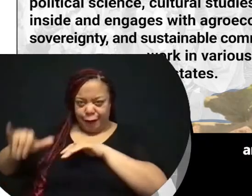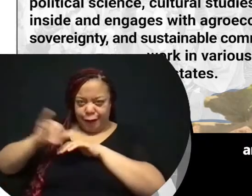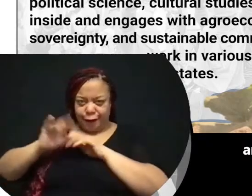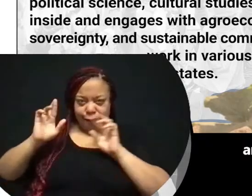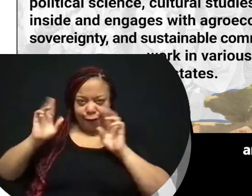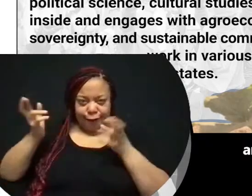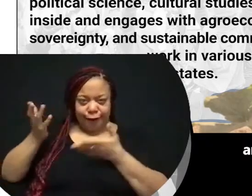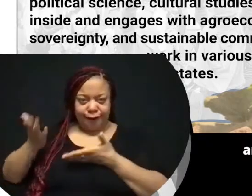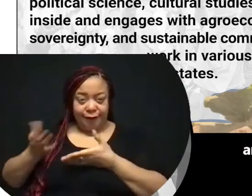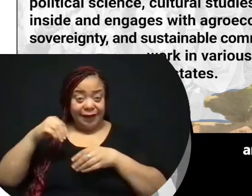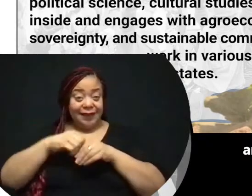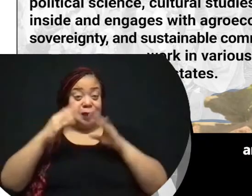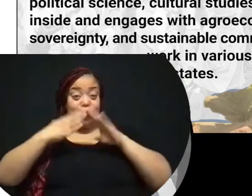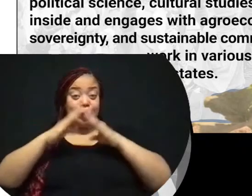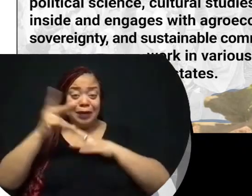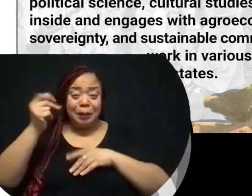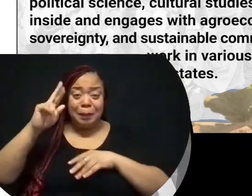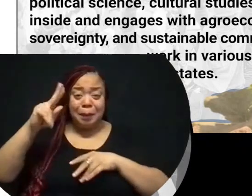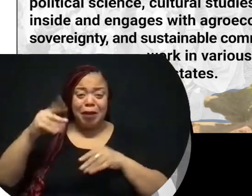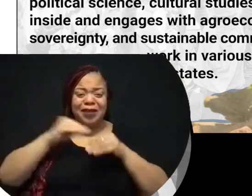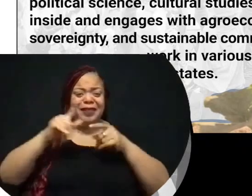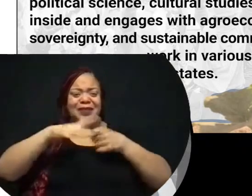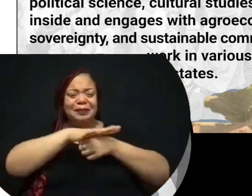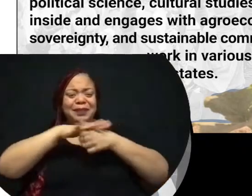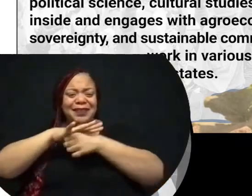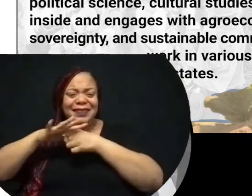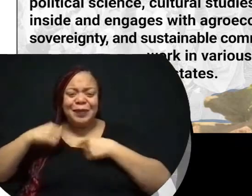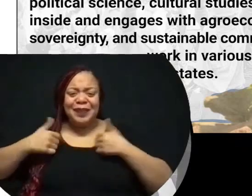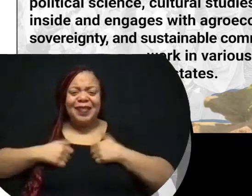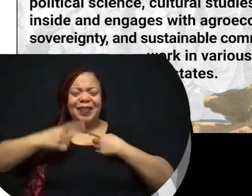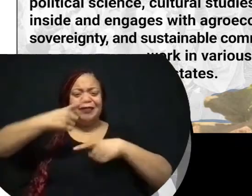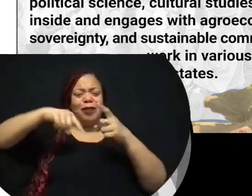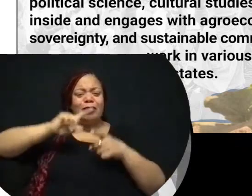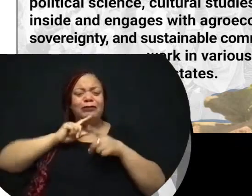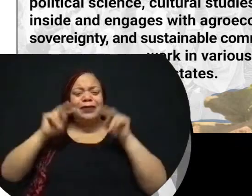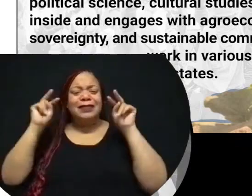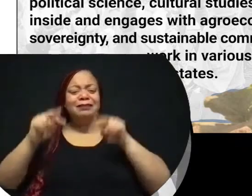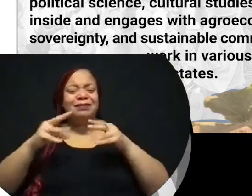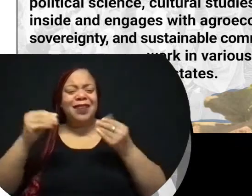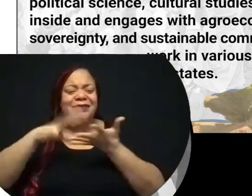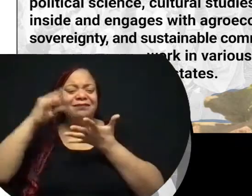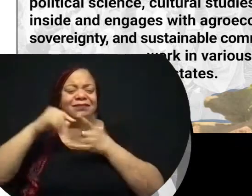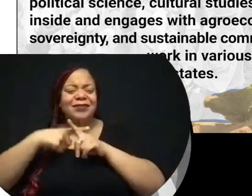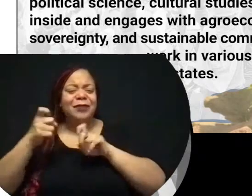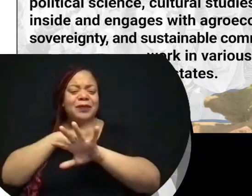ways to steward land, you know what I mean, and